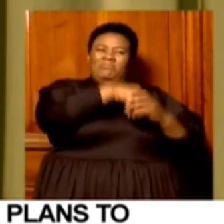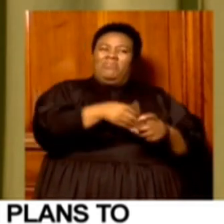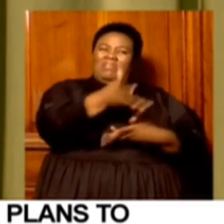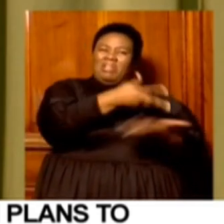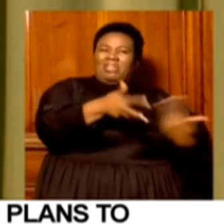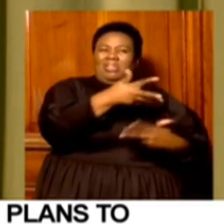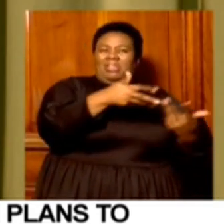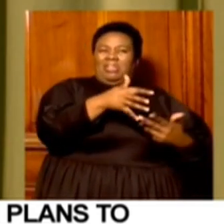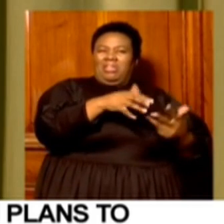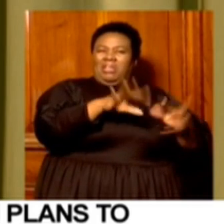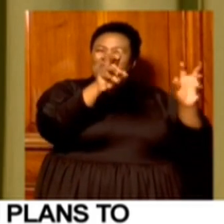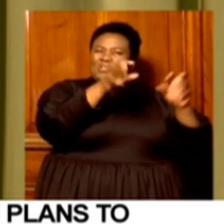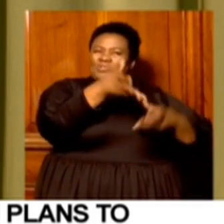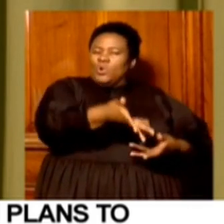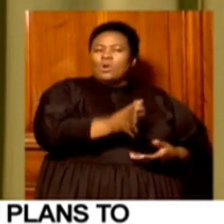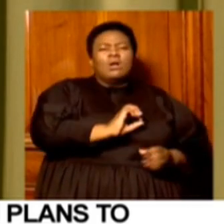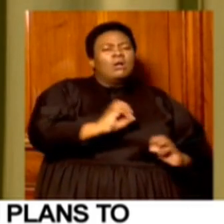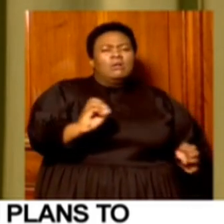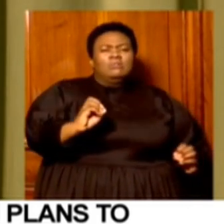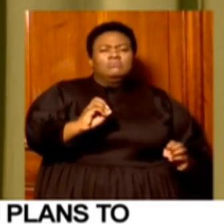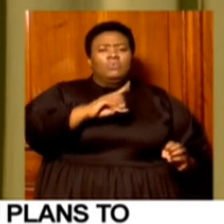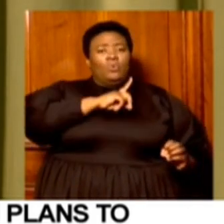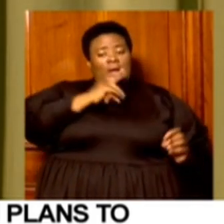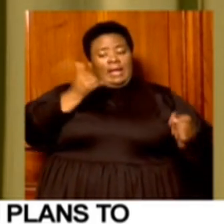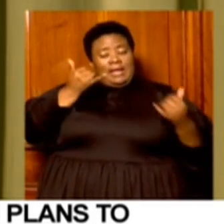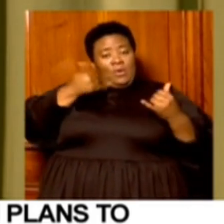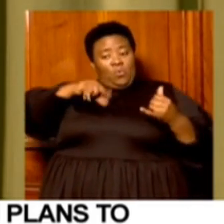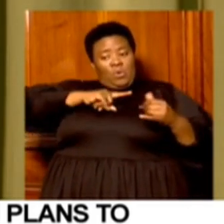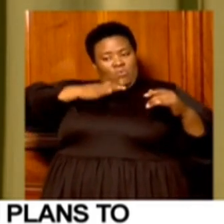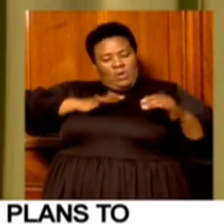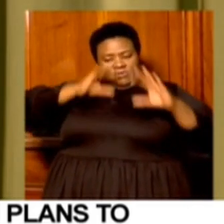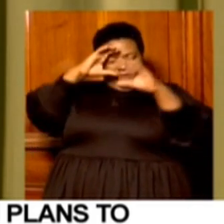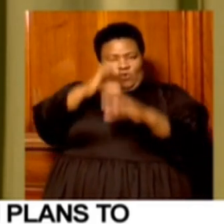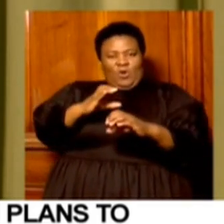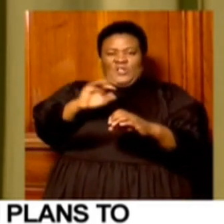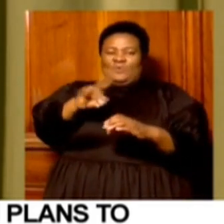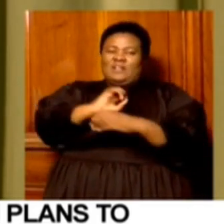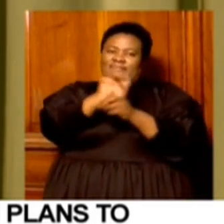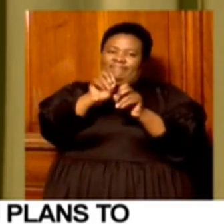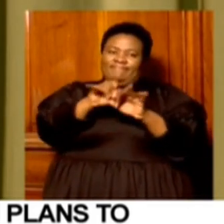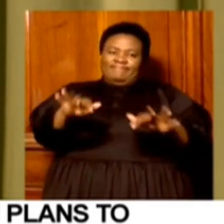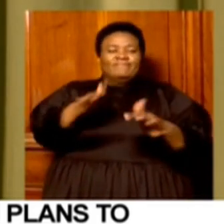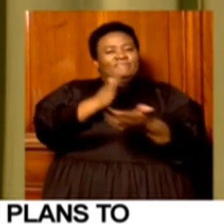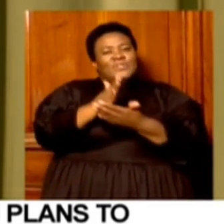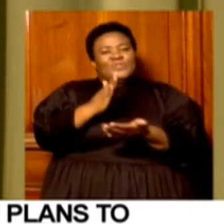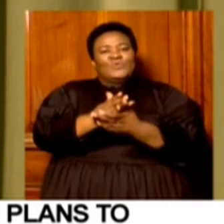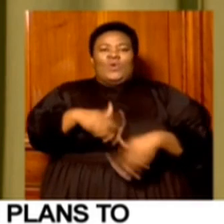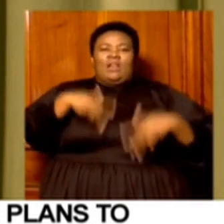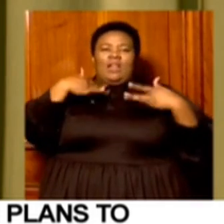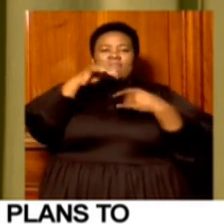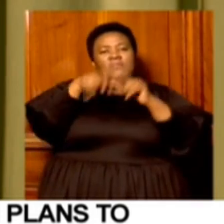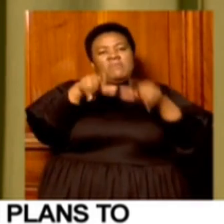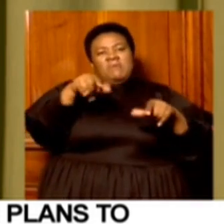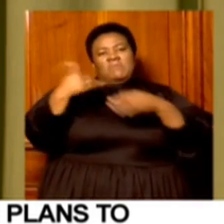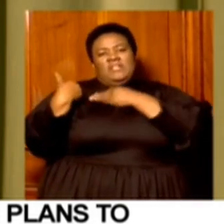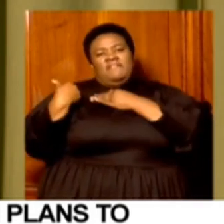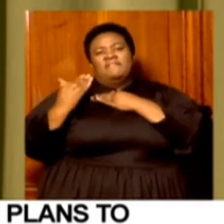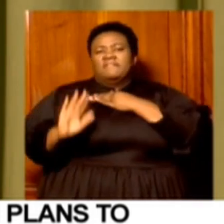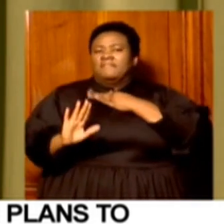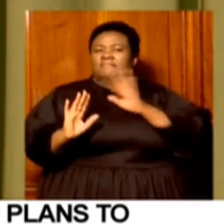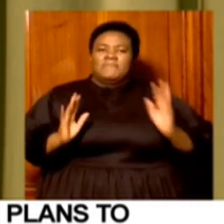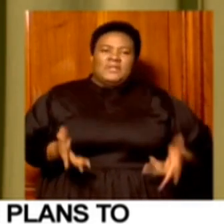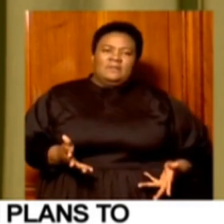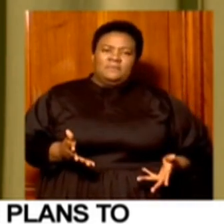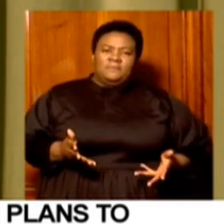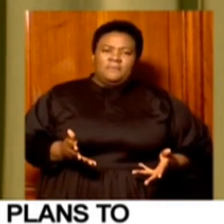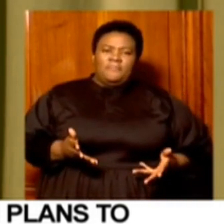COVID-19. Our efforts are actually focused on saving lives and making it a point that